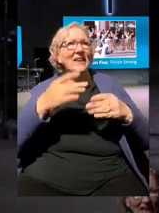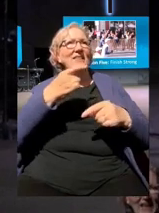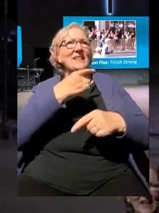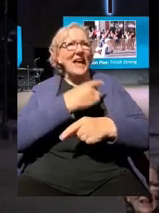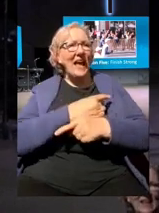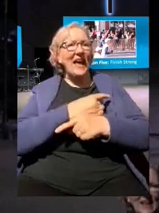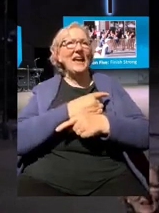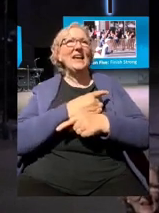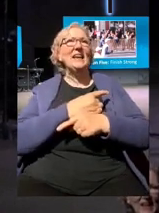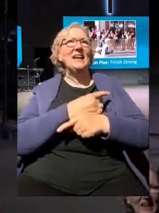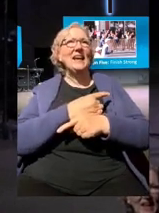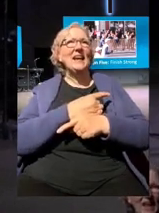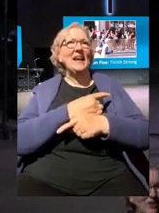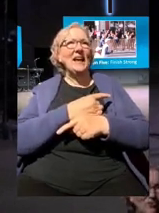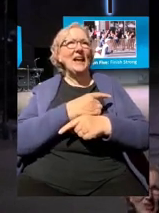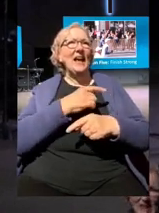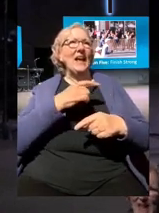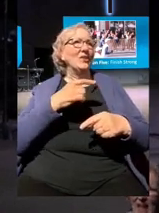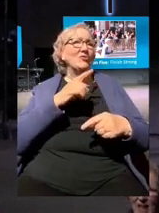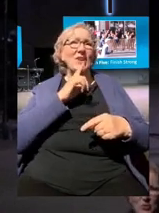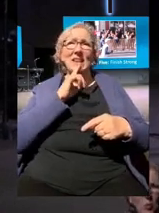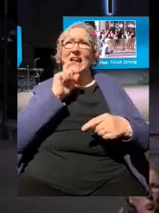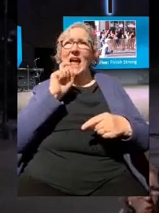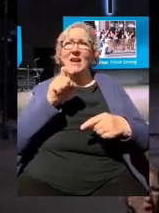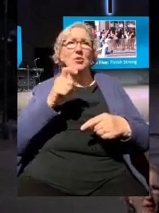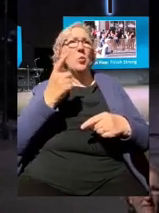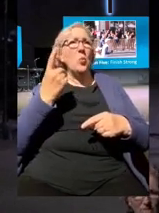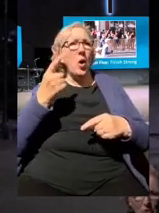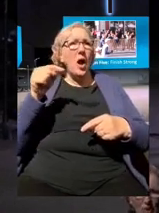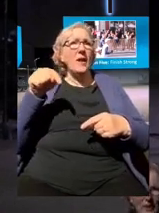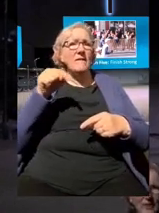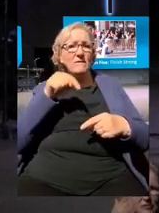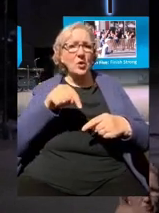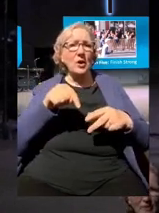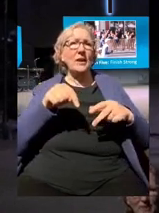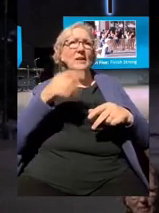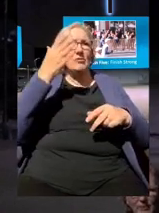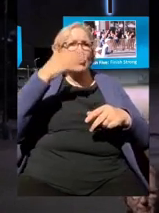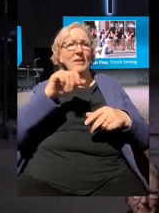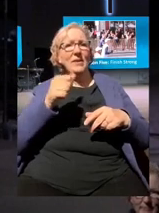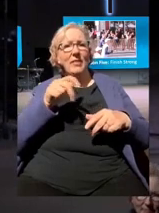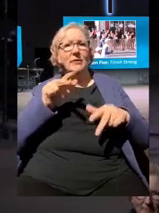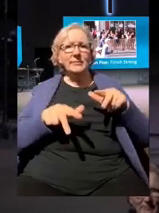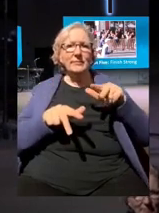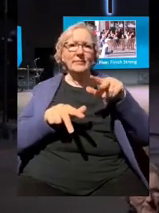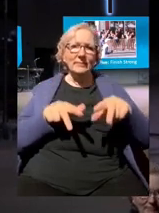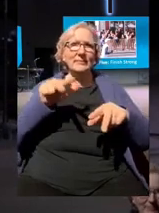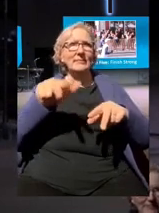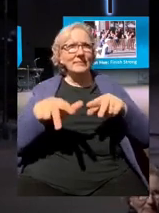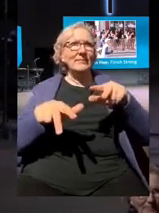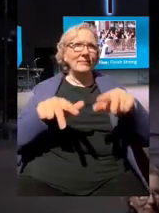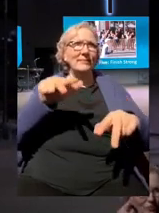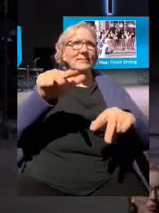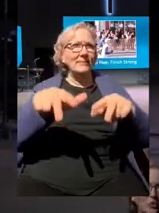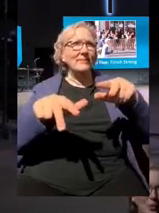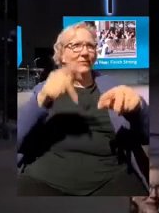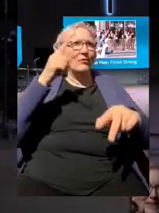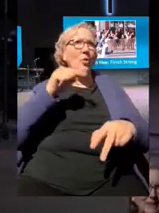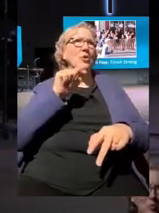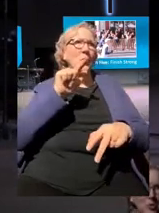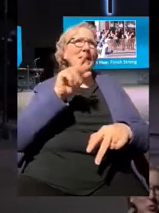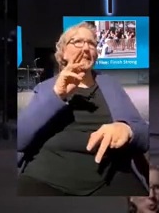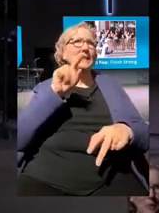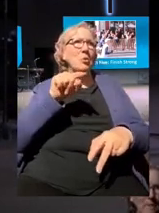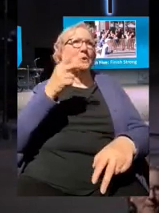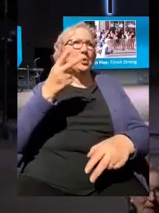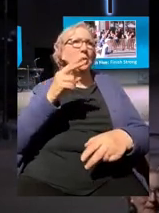to putting one foot in front of the other for 26.2 miles. I was fortunate that towards the end, you'll see those folks with their